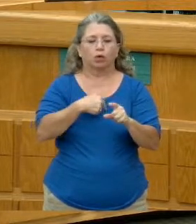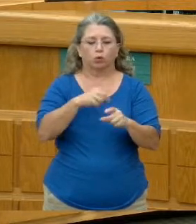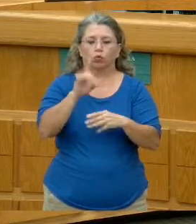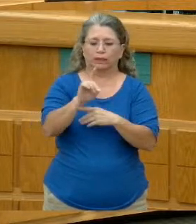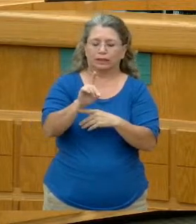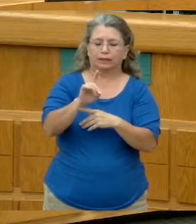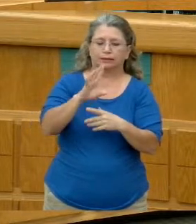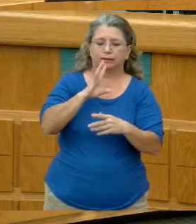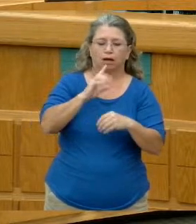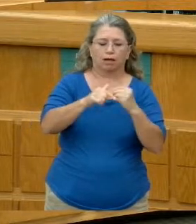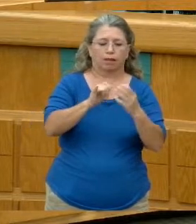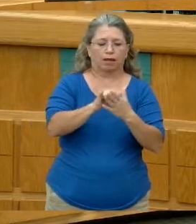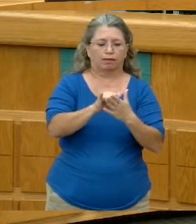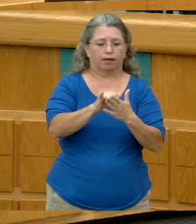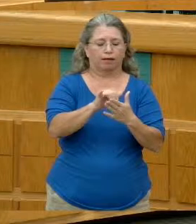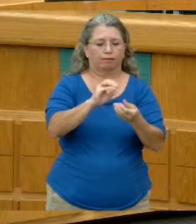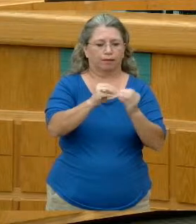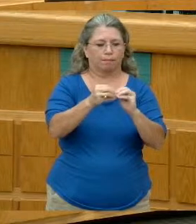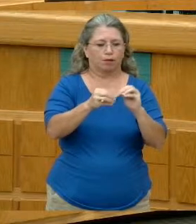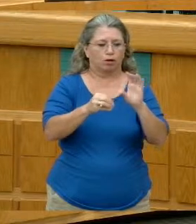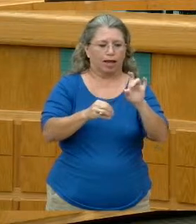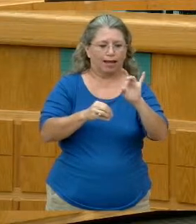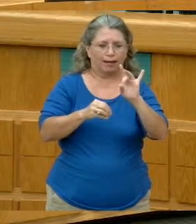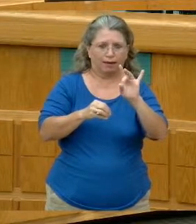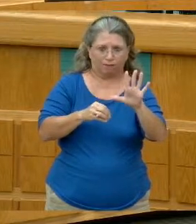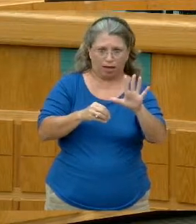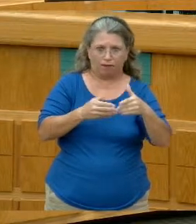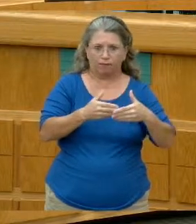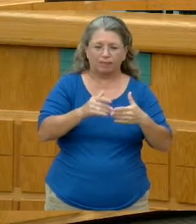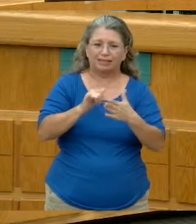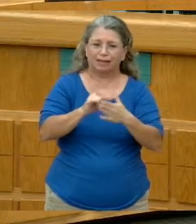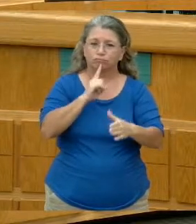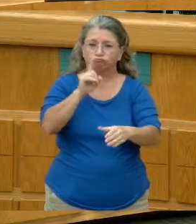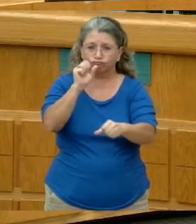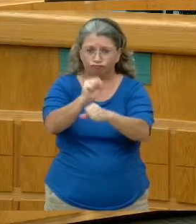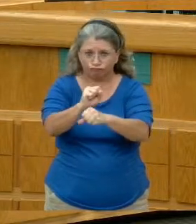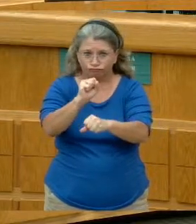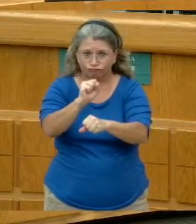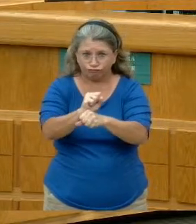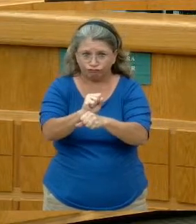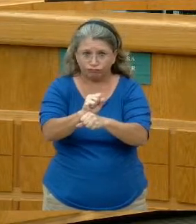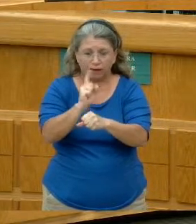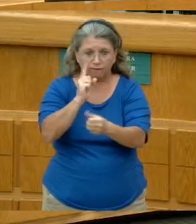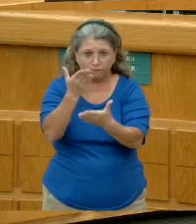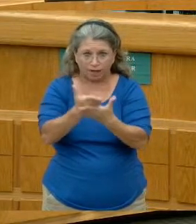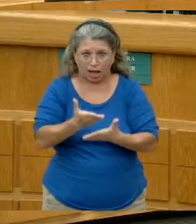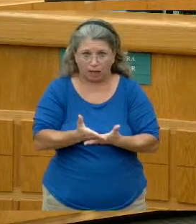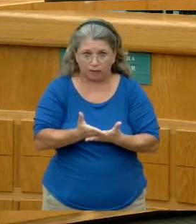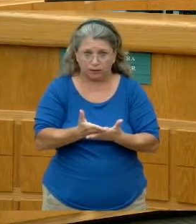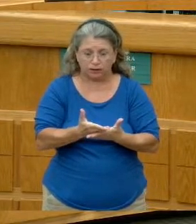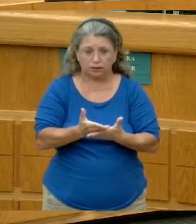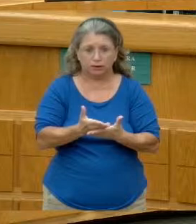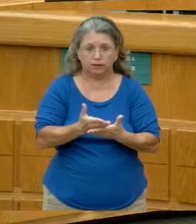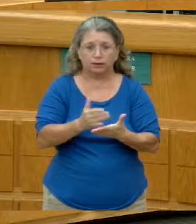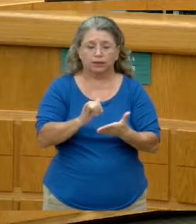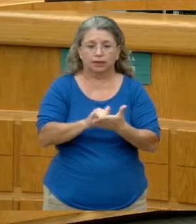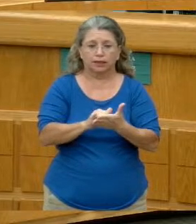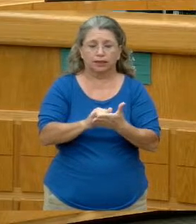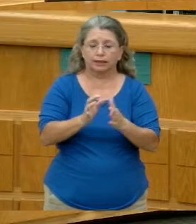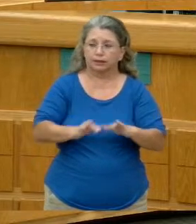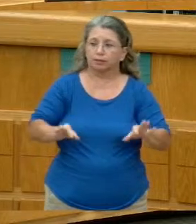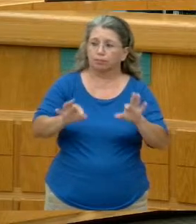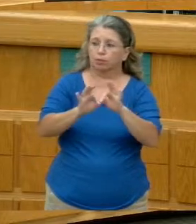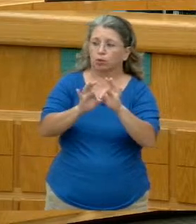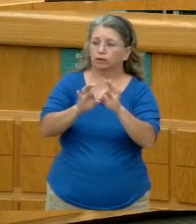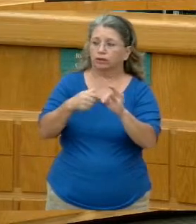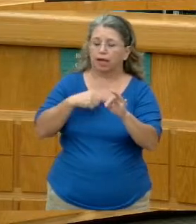figure of the 85 infants, and this is a factual number. Very important to highlight all that Q&A. I'm going to